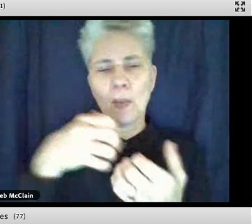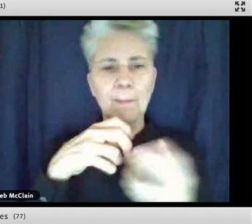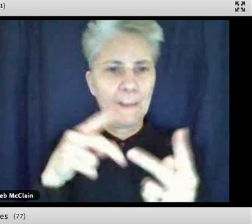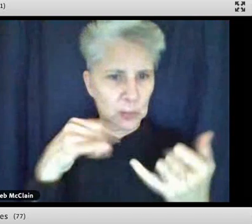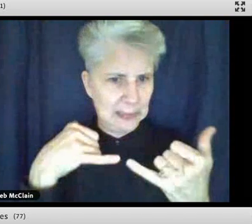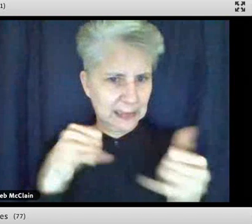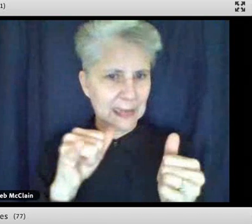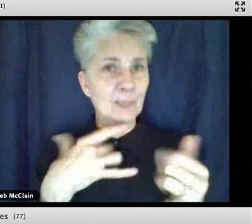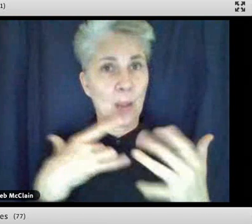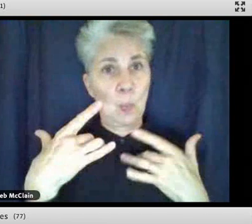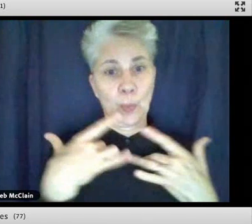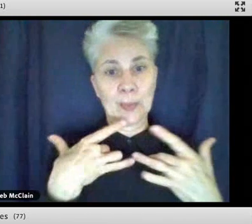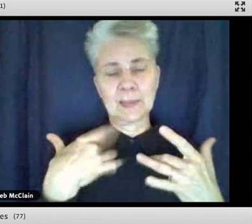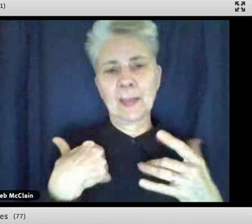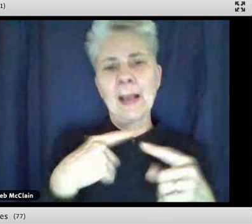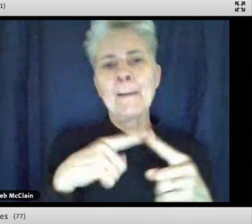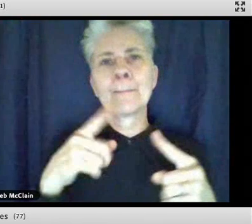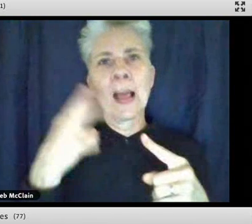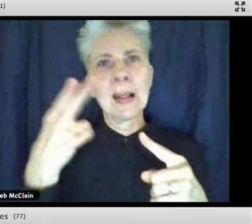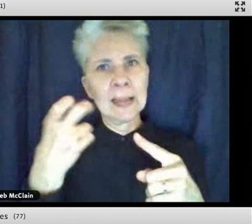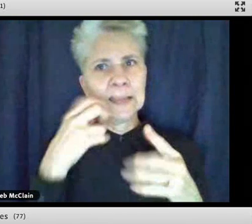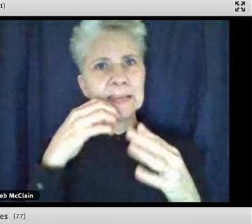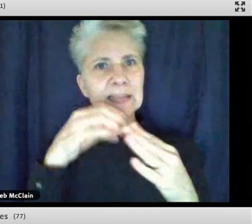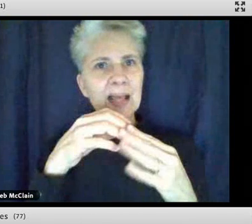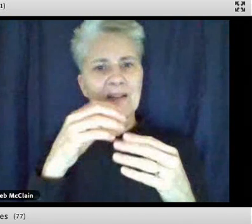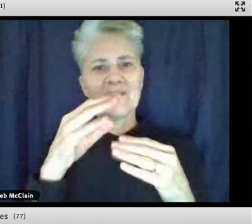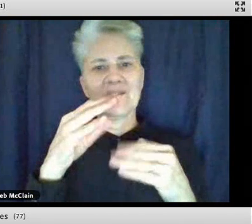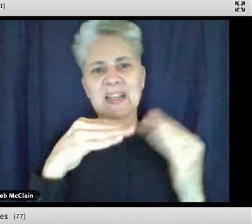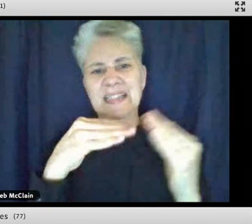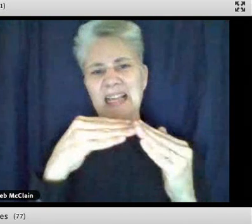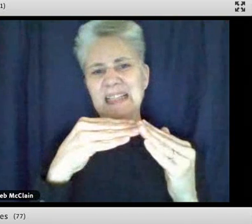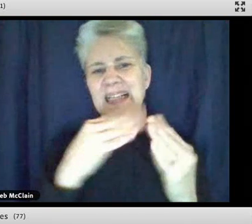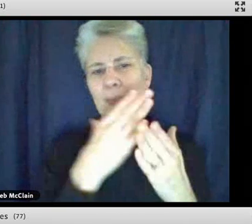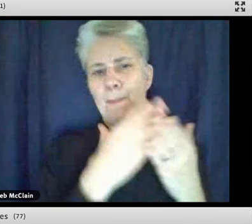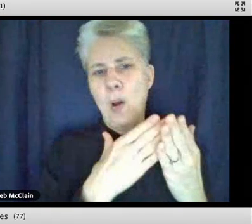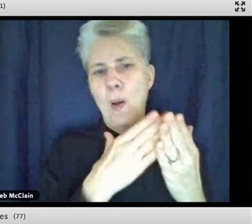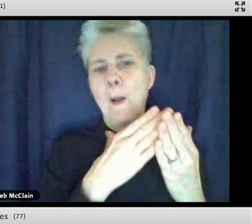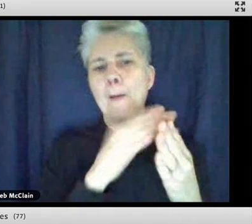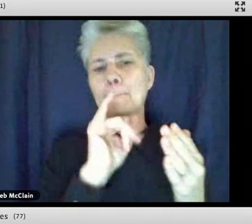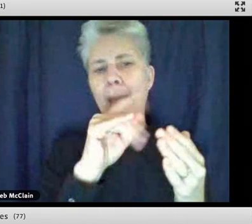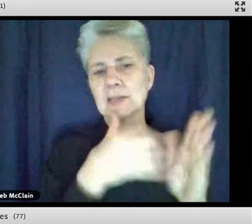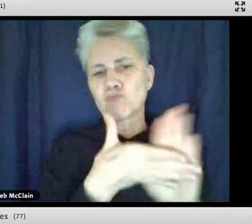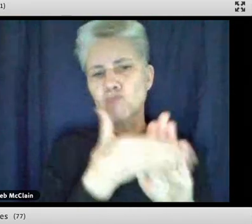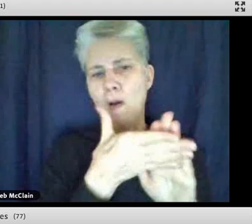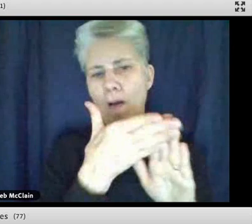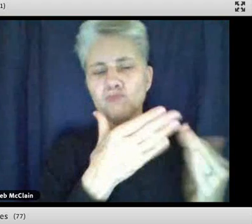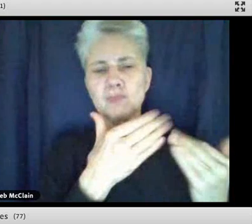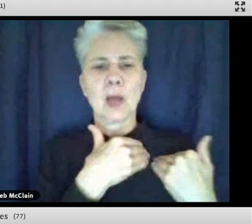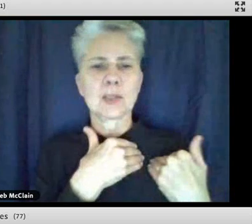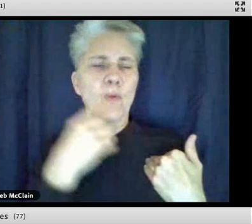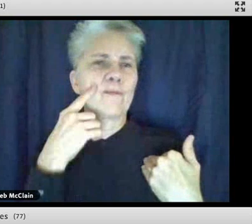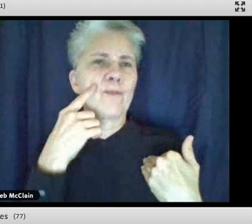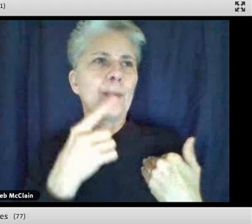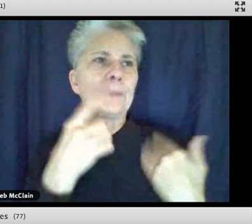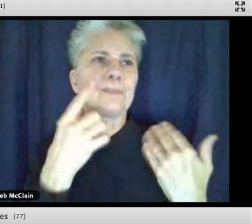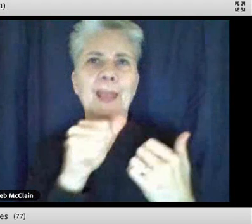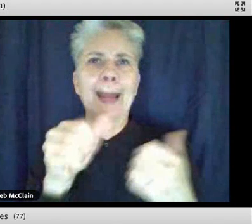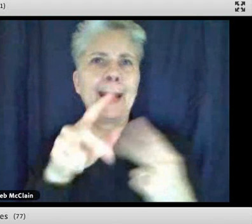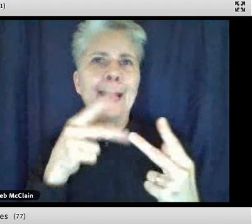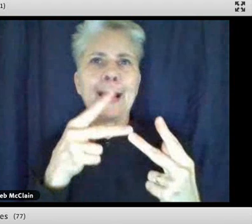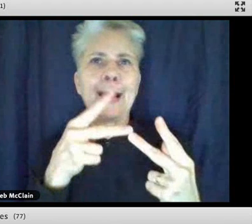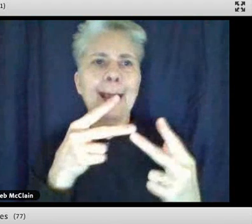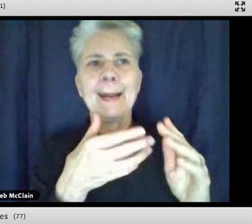people, which worries me. But he's in the facilities side of the base, so he's kind of responsible for any kind